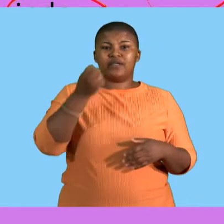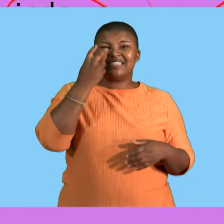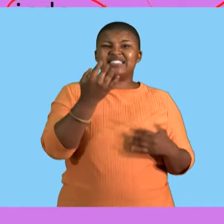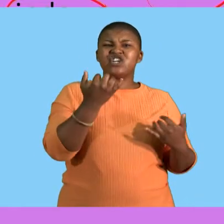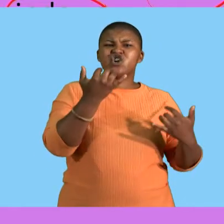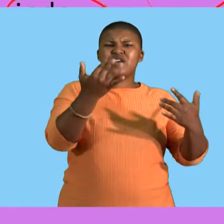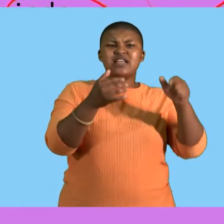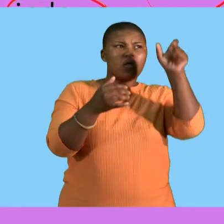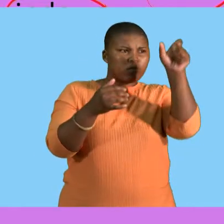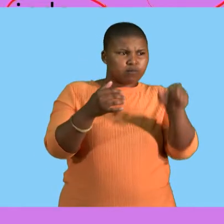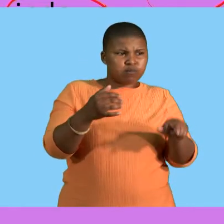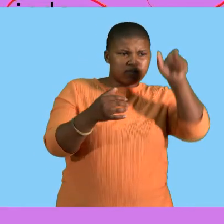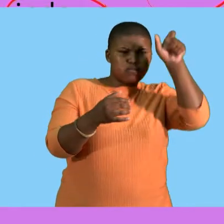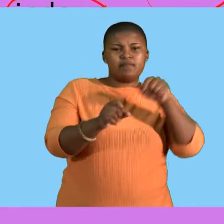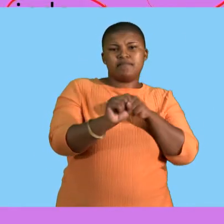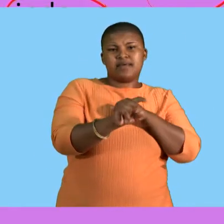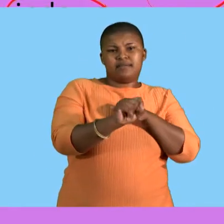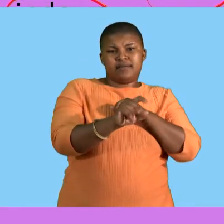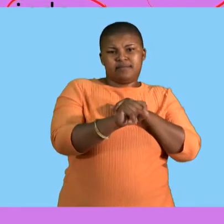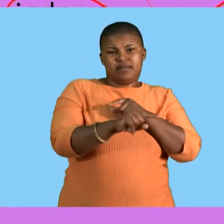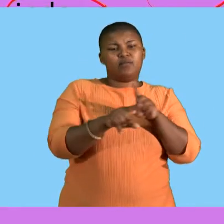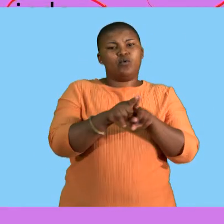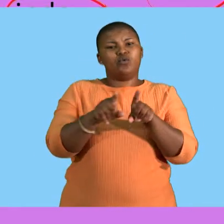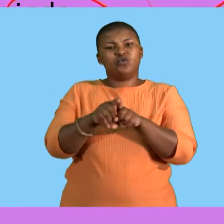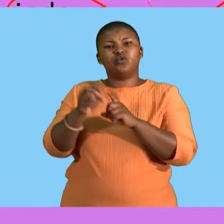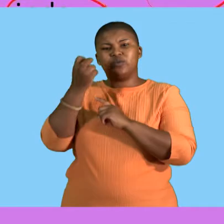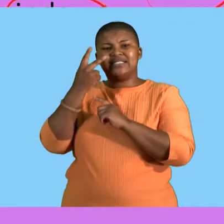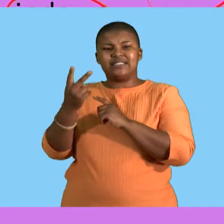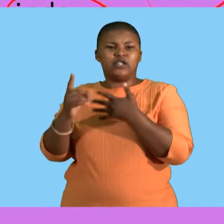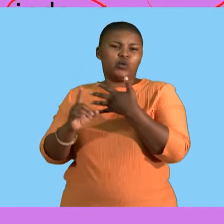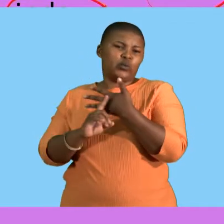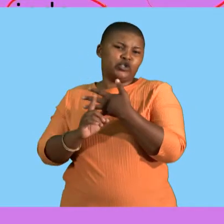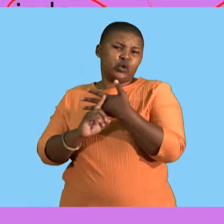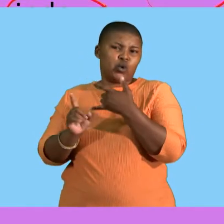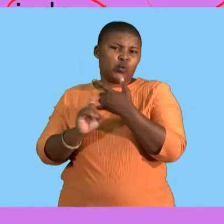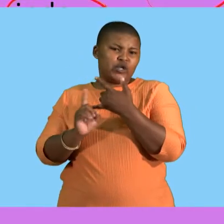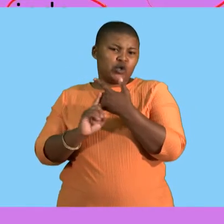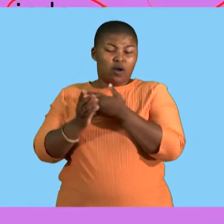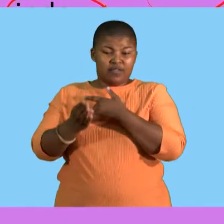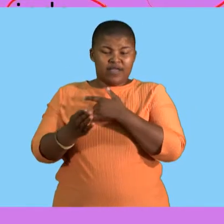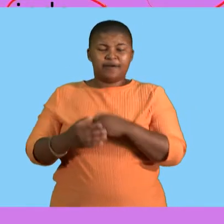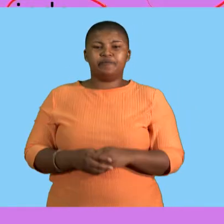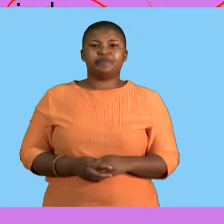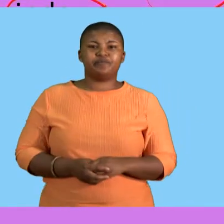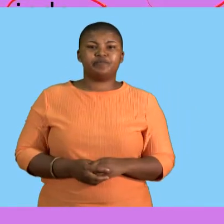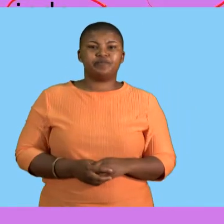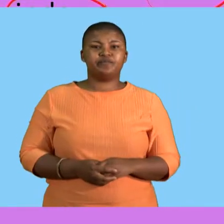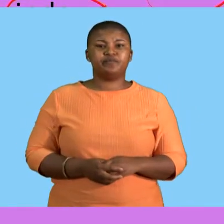the pillar, the green pillar that's there, and then the one window over